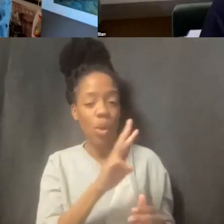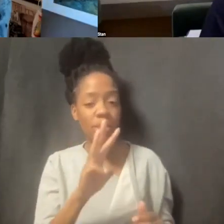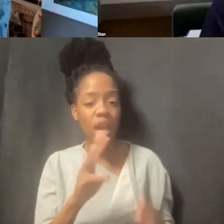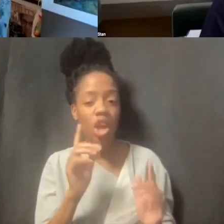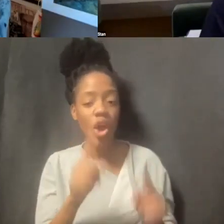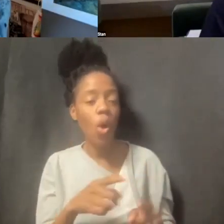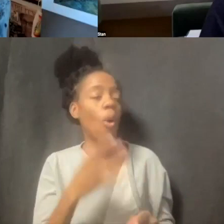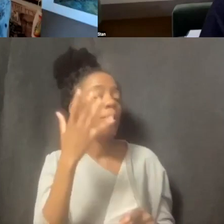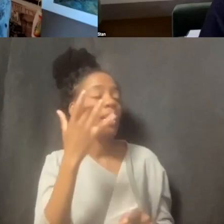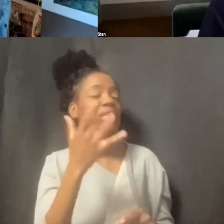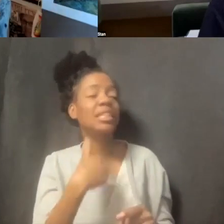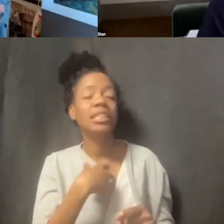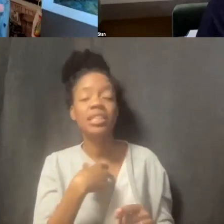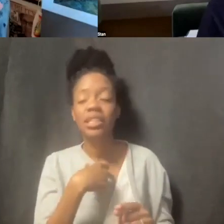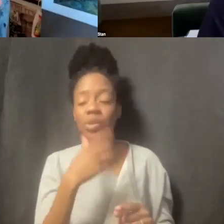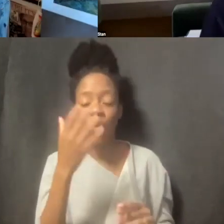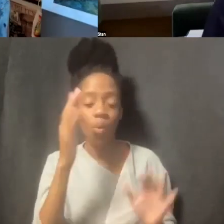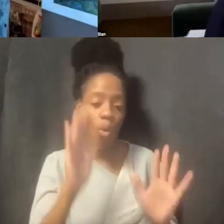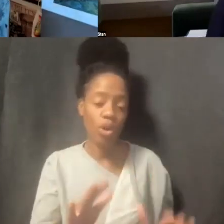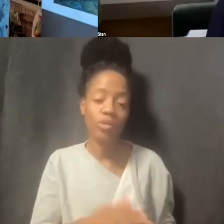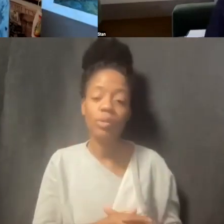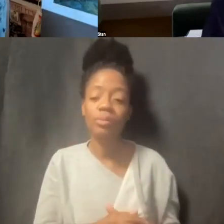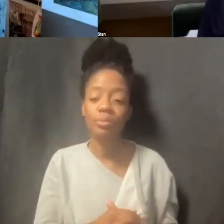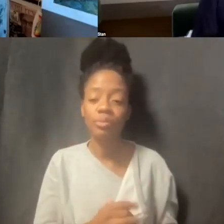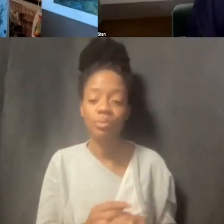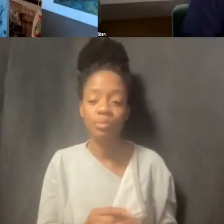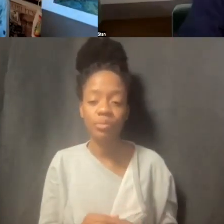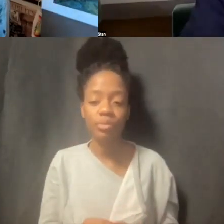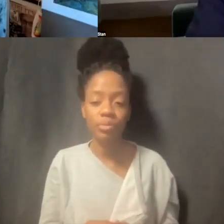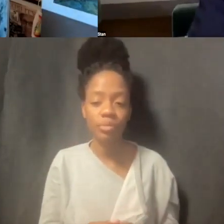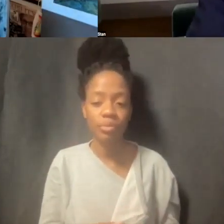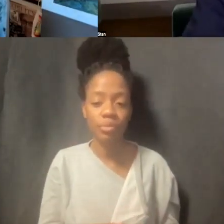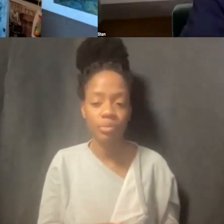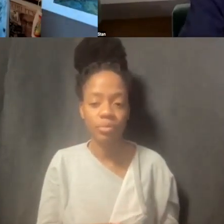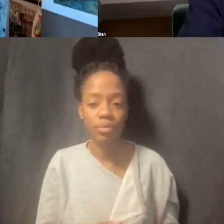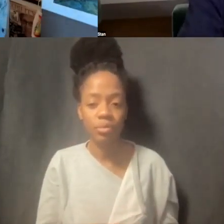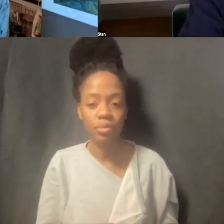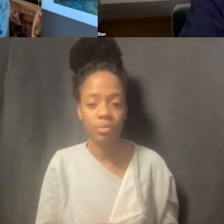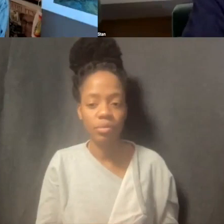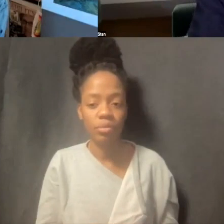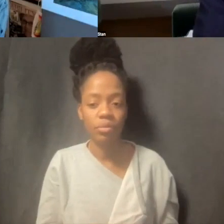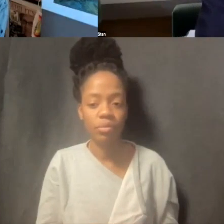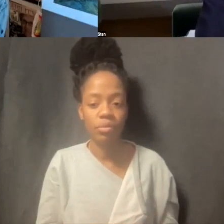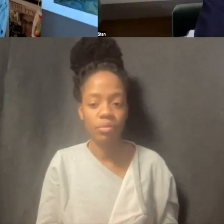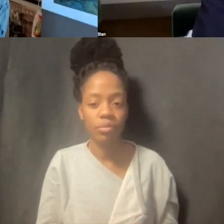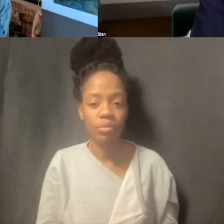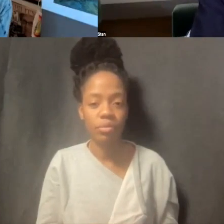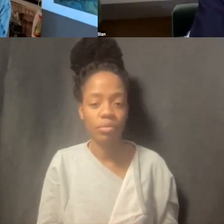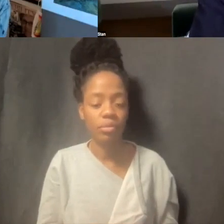because it is a journey, and I was reading all of this. It's wonderful. I know, I've got to edit it. It's a bit much,